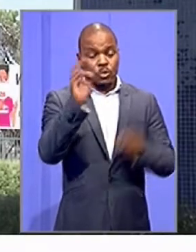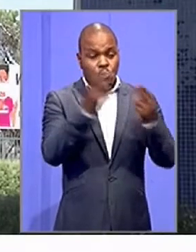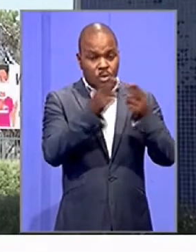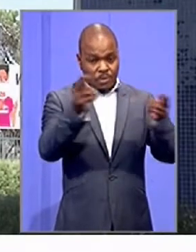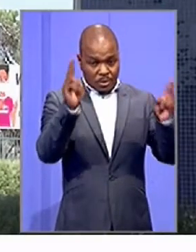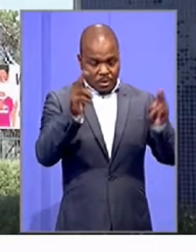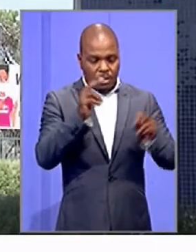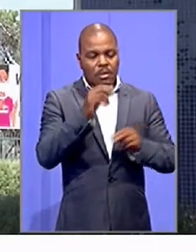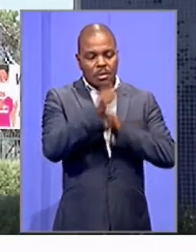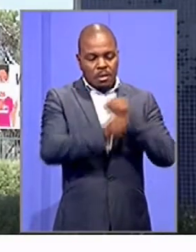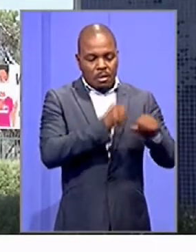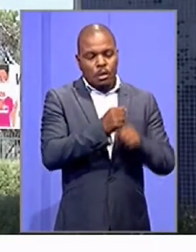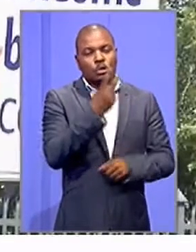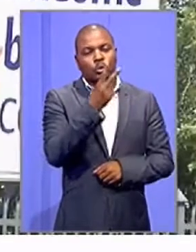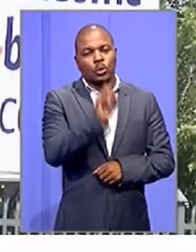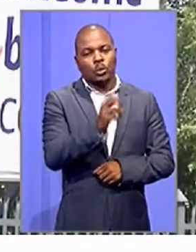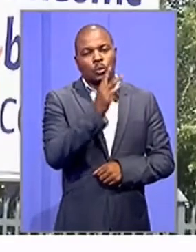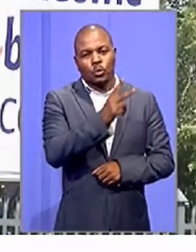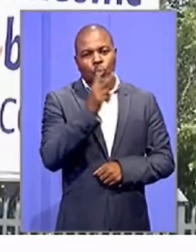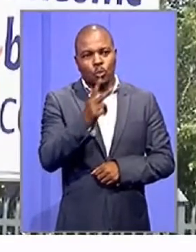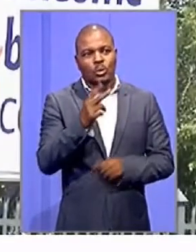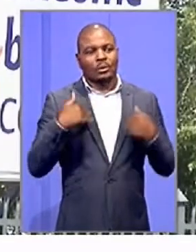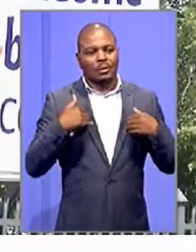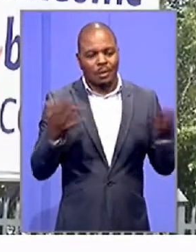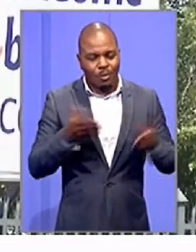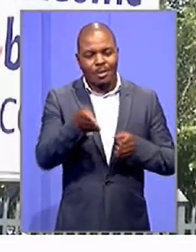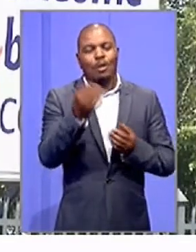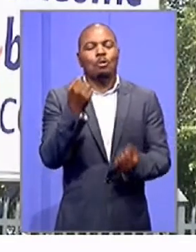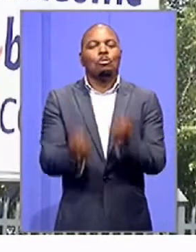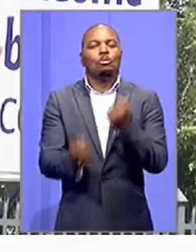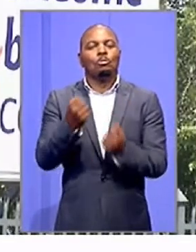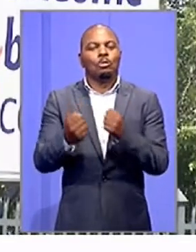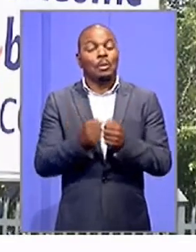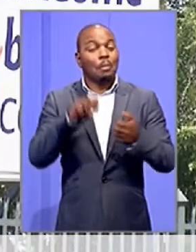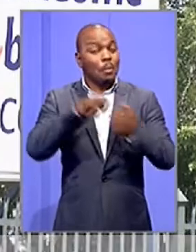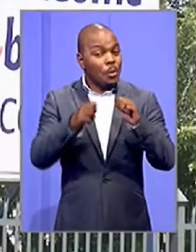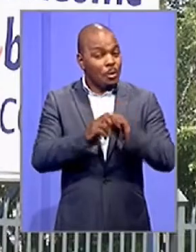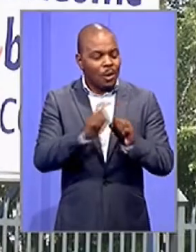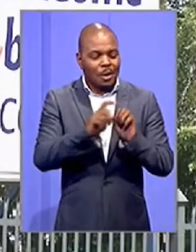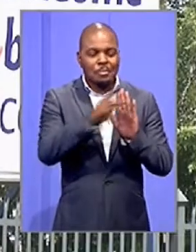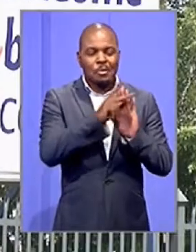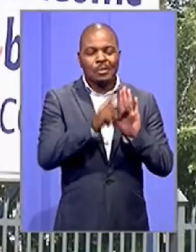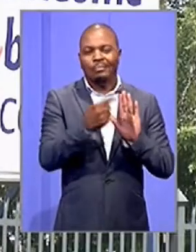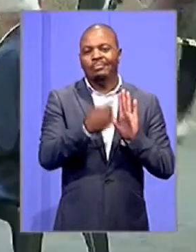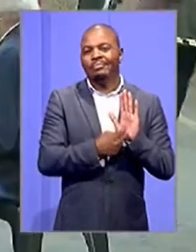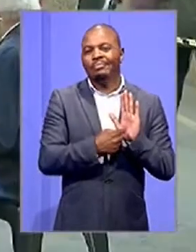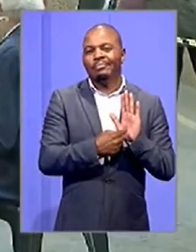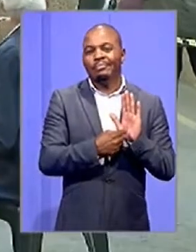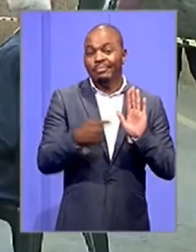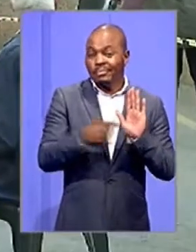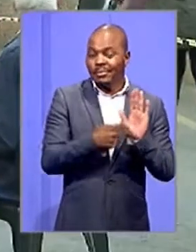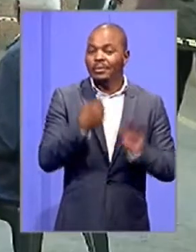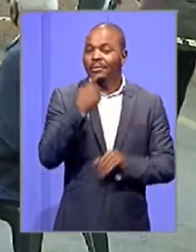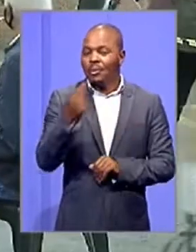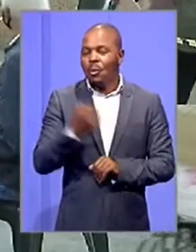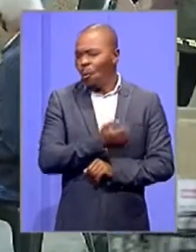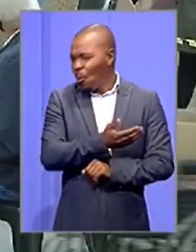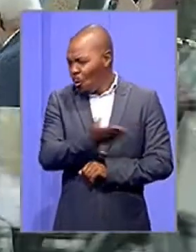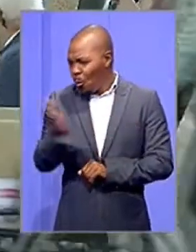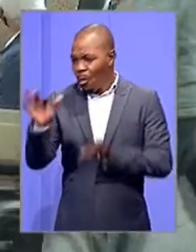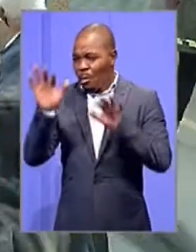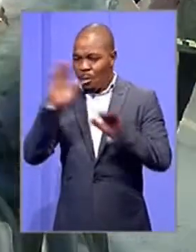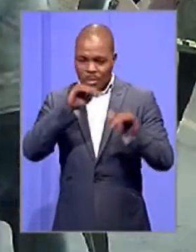wa 2022 kwa magotlatshekelo. Gang kgolo ke molao o tlileng go tsenngwa tirisong o gapeletsang gore batho botlhe